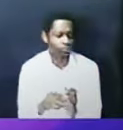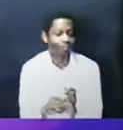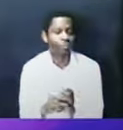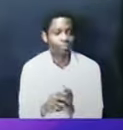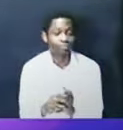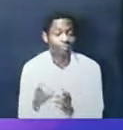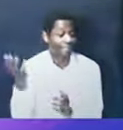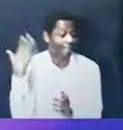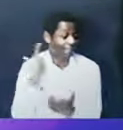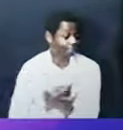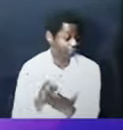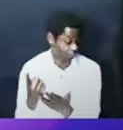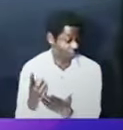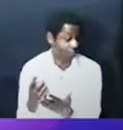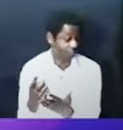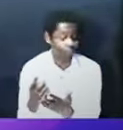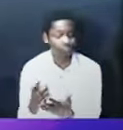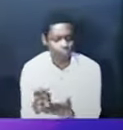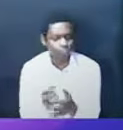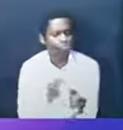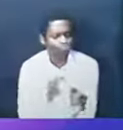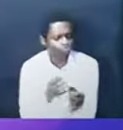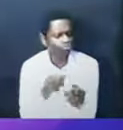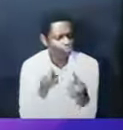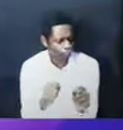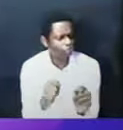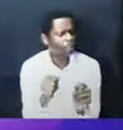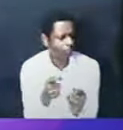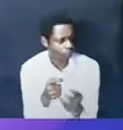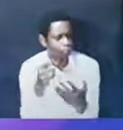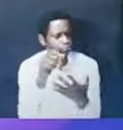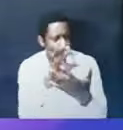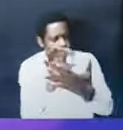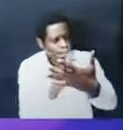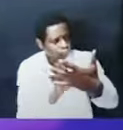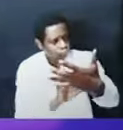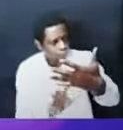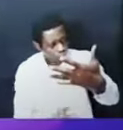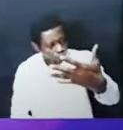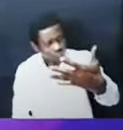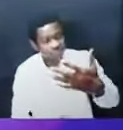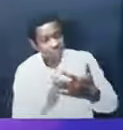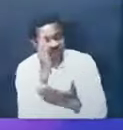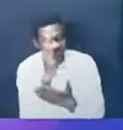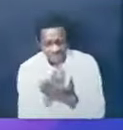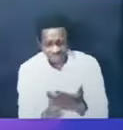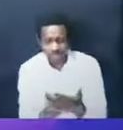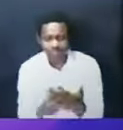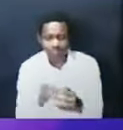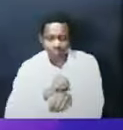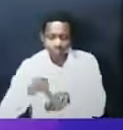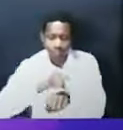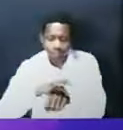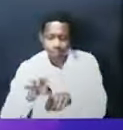See, last week we tried to outline some of the impacts the Jewish dispersion had